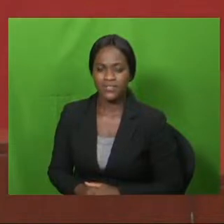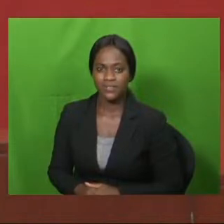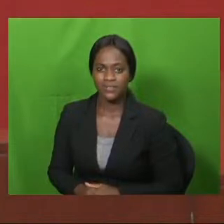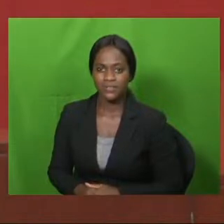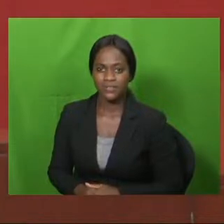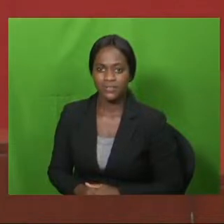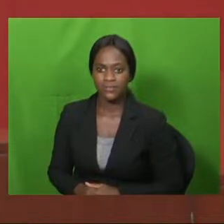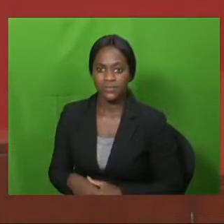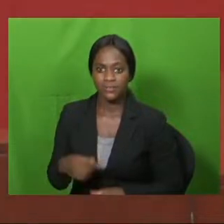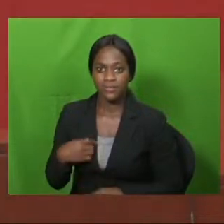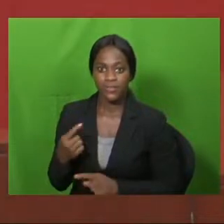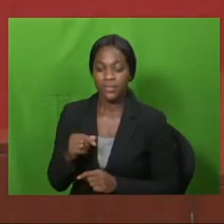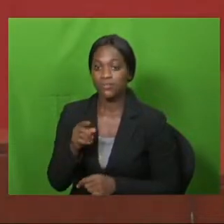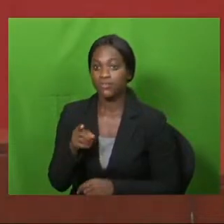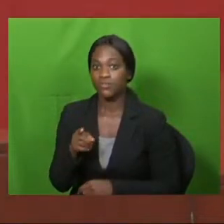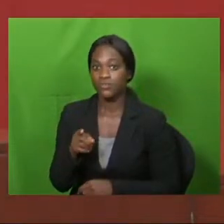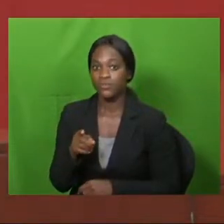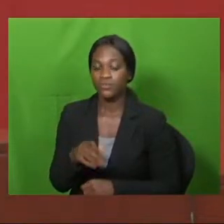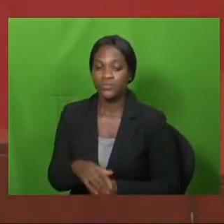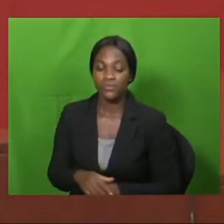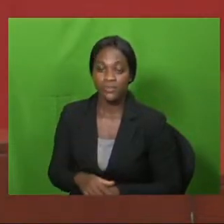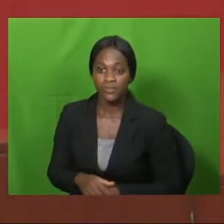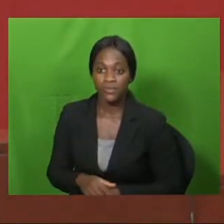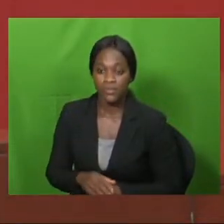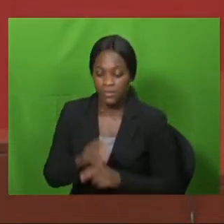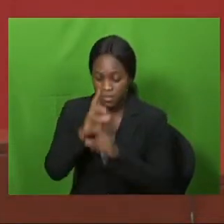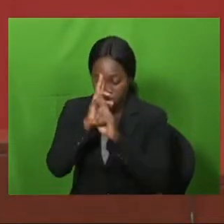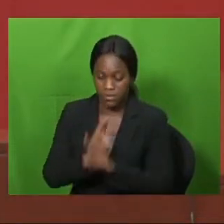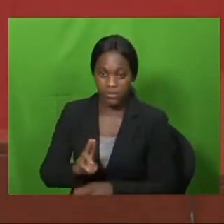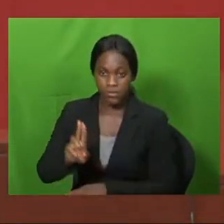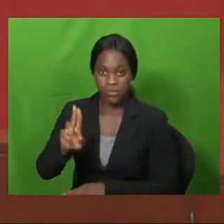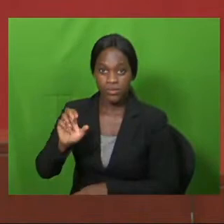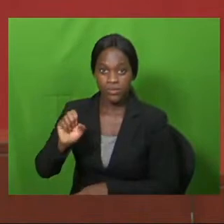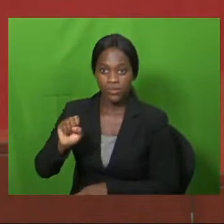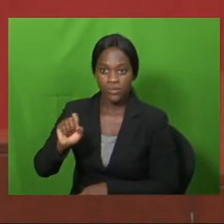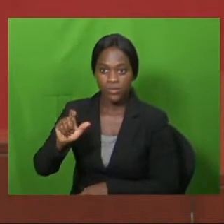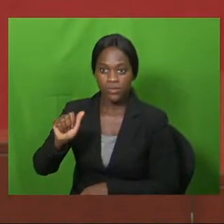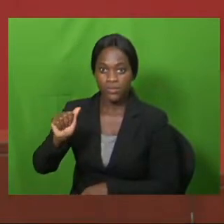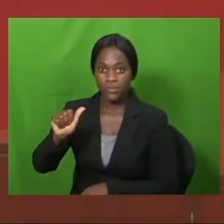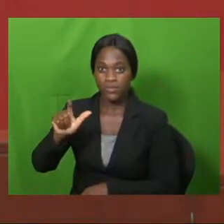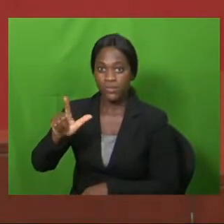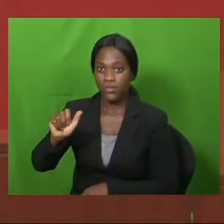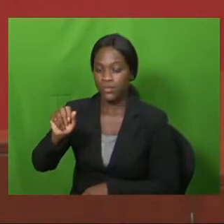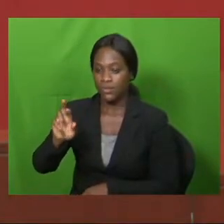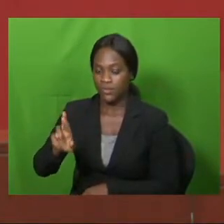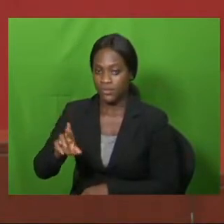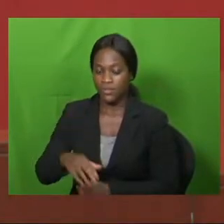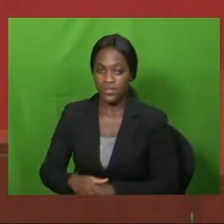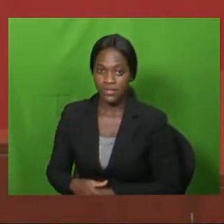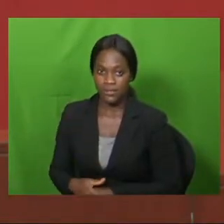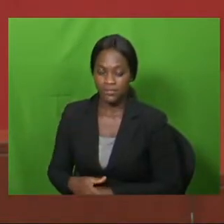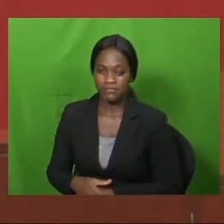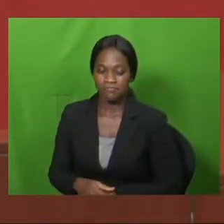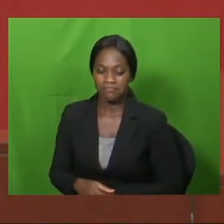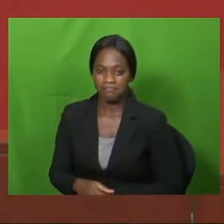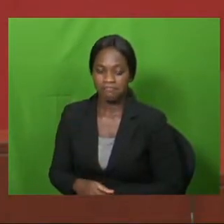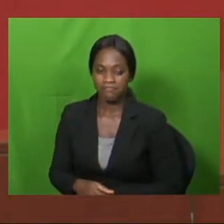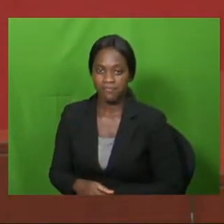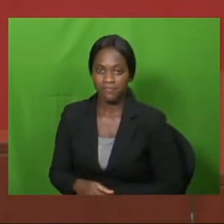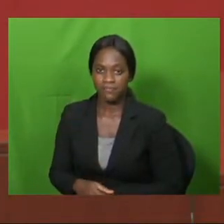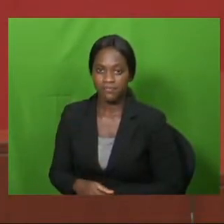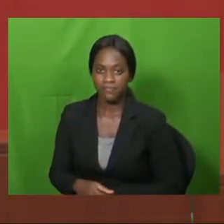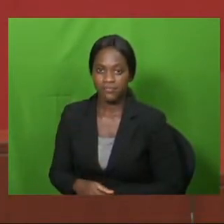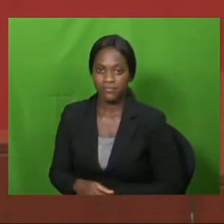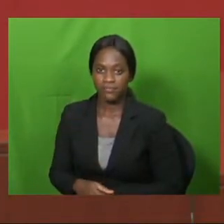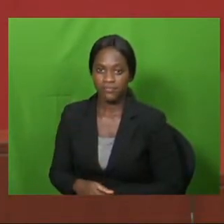should I come to you? Honorable Osler. Yes, if you are ready, then let's take the floor now.